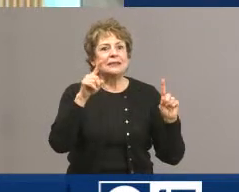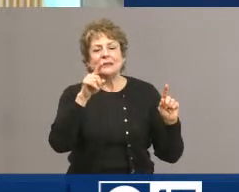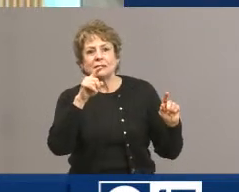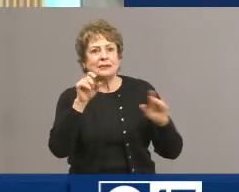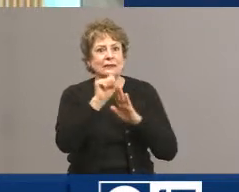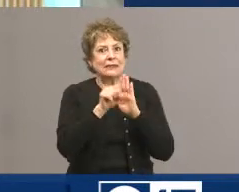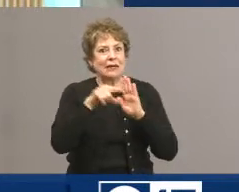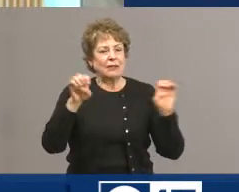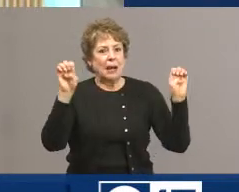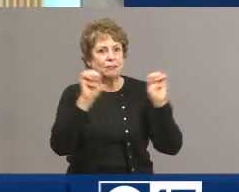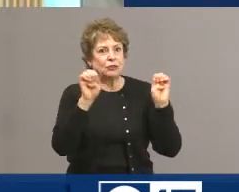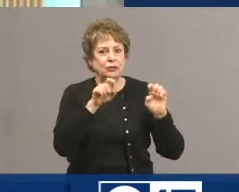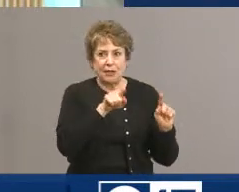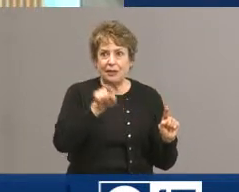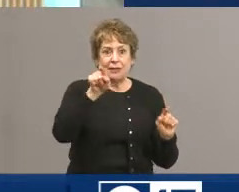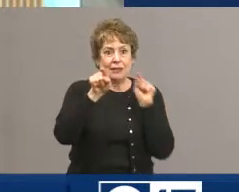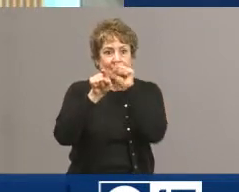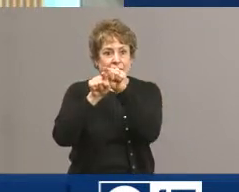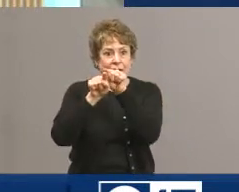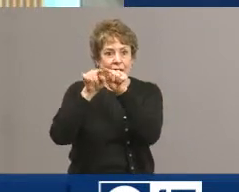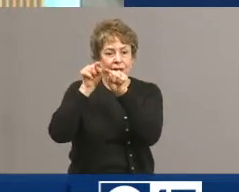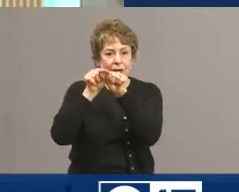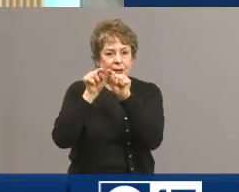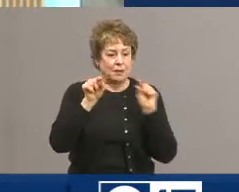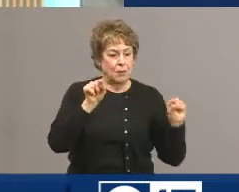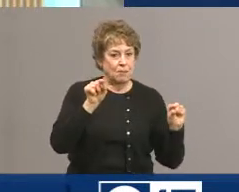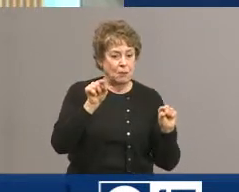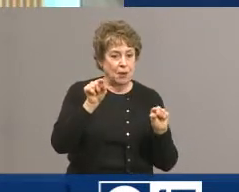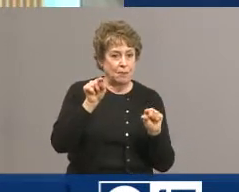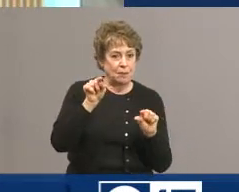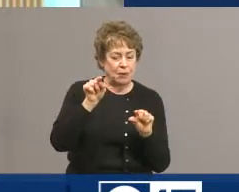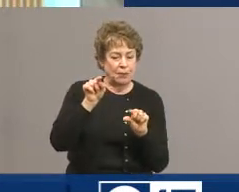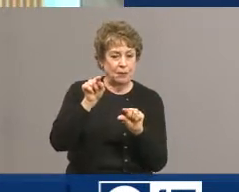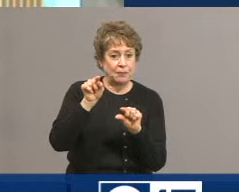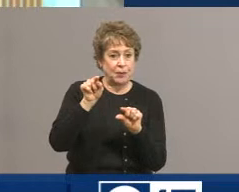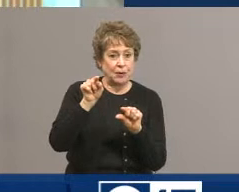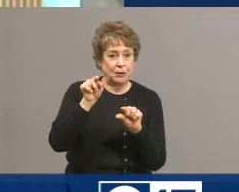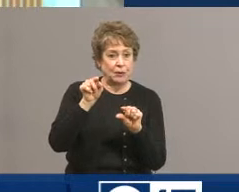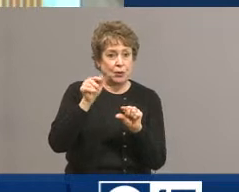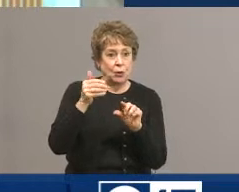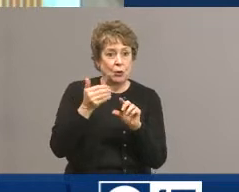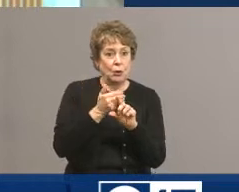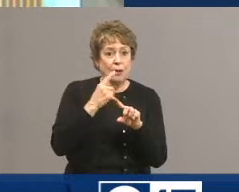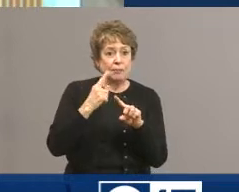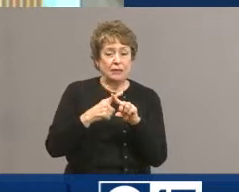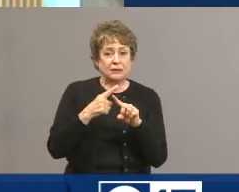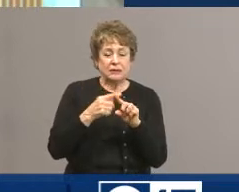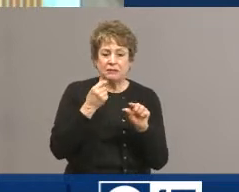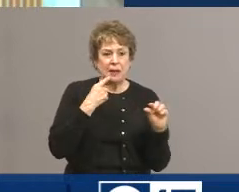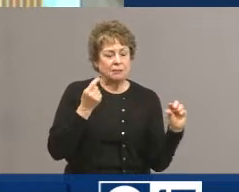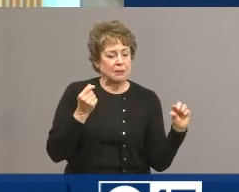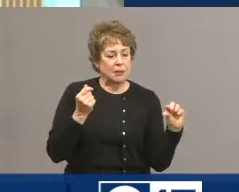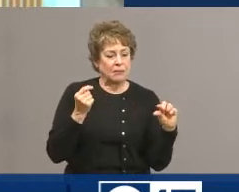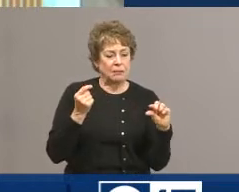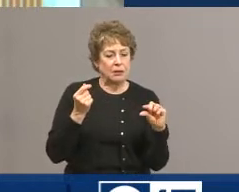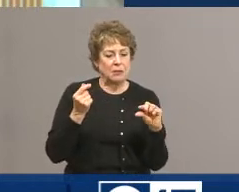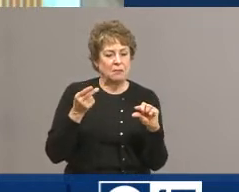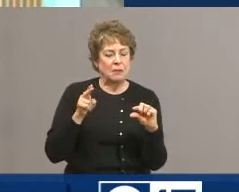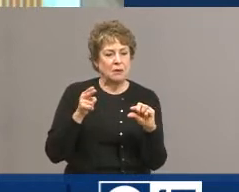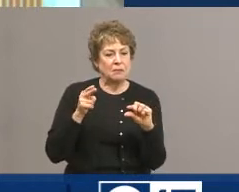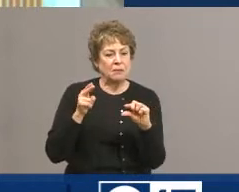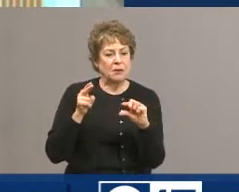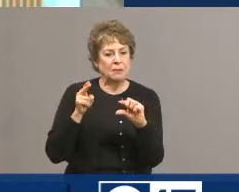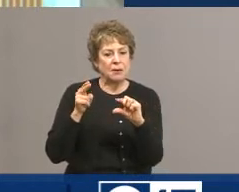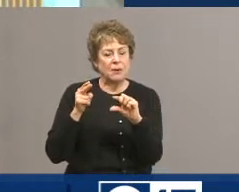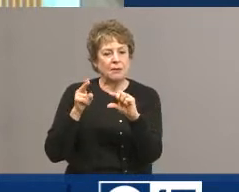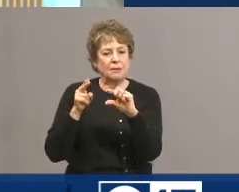and weeks. And if you remember, stay home, stay healthy, stay connected, that ended on